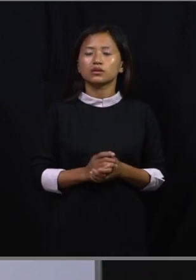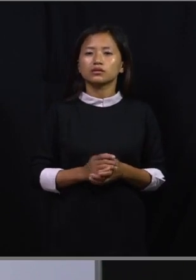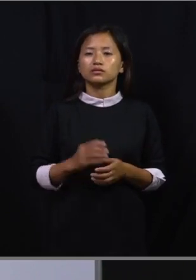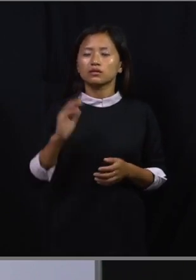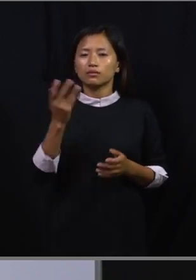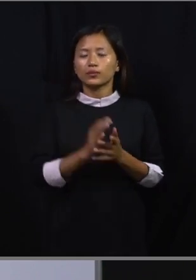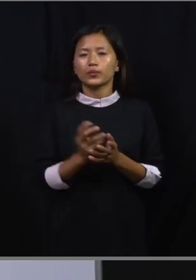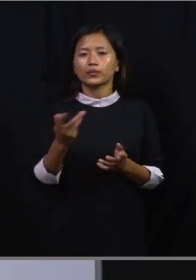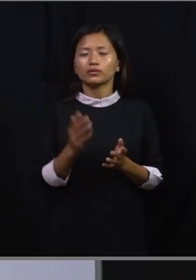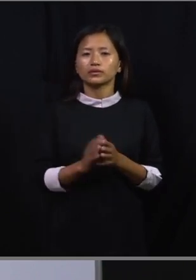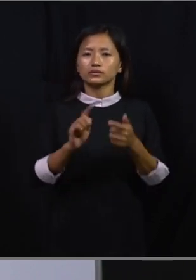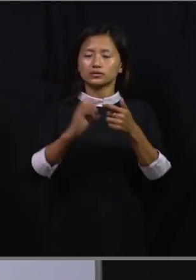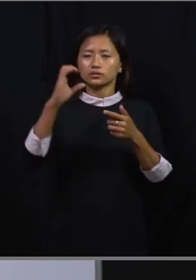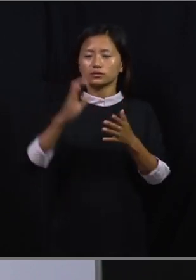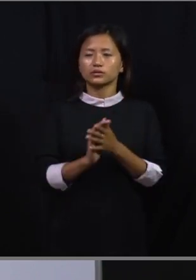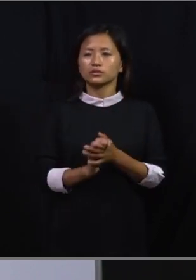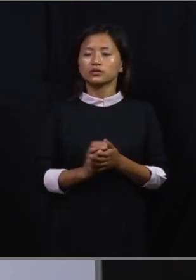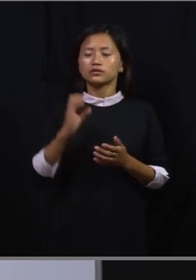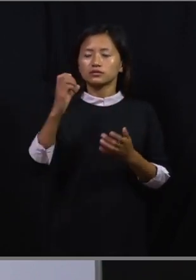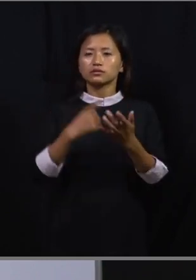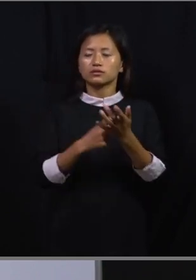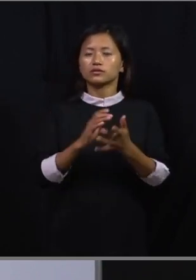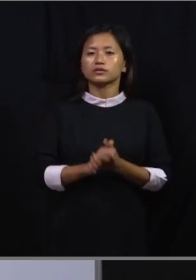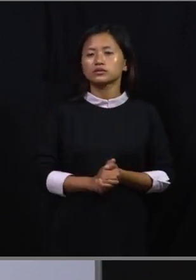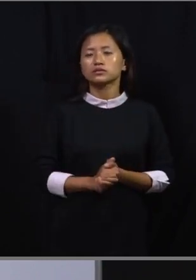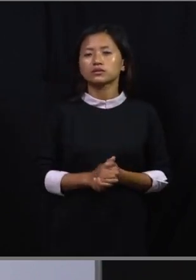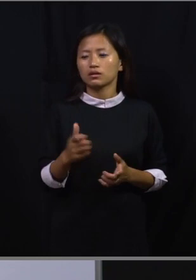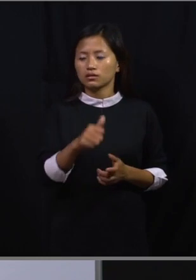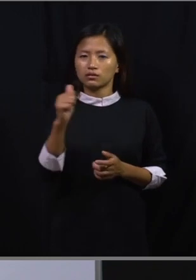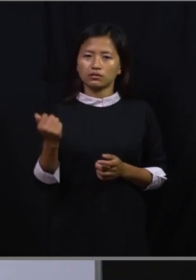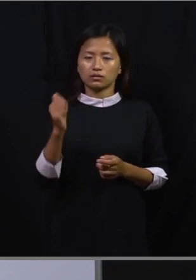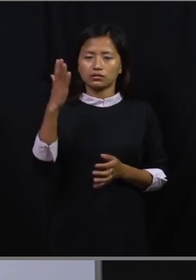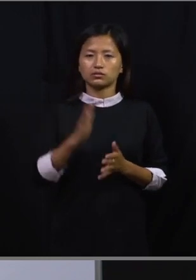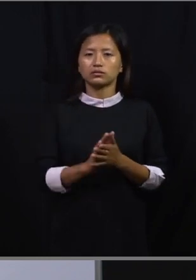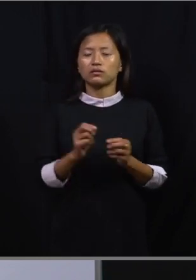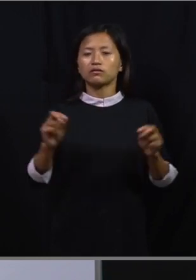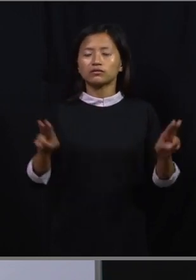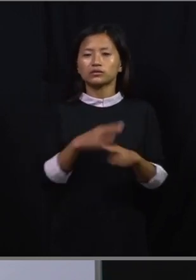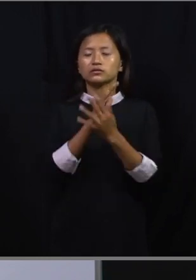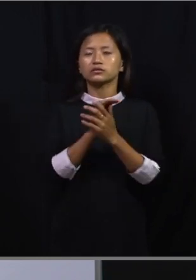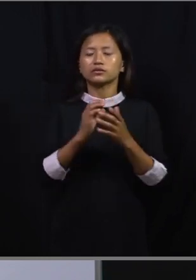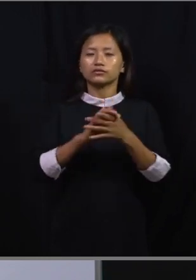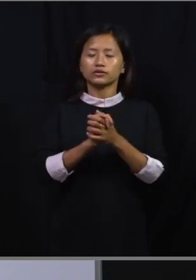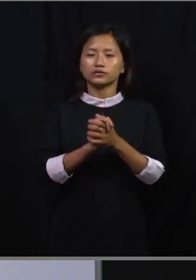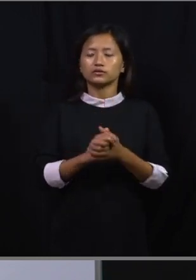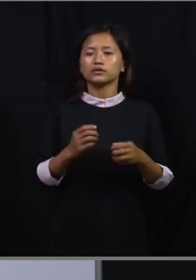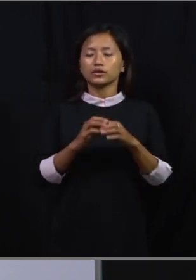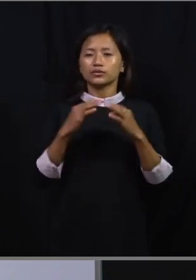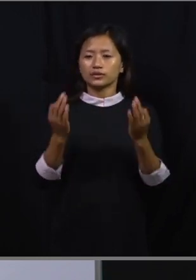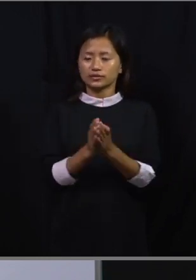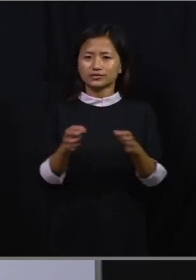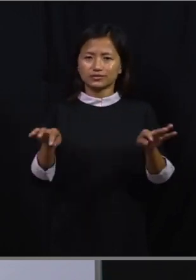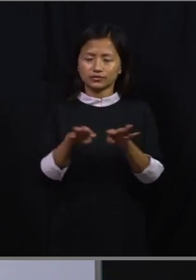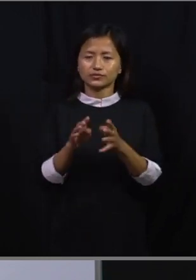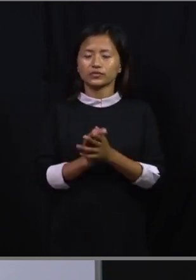somewhat like an economic crisis. All right. And on the other hand, the friends, relatives, and the close associates of